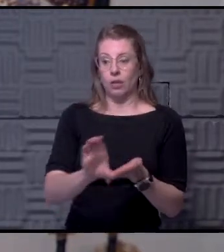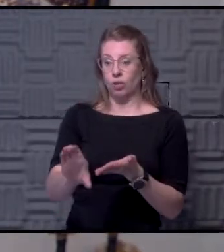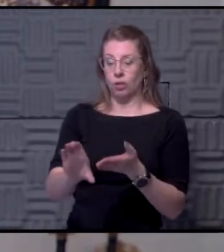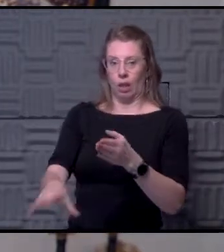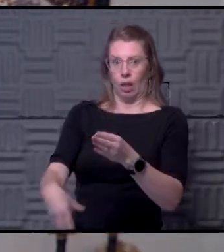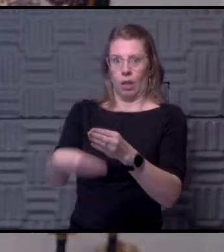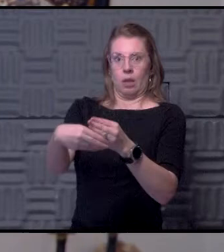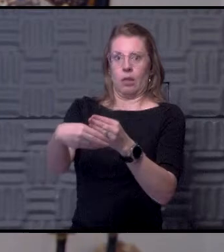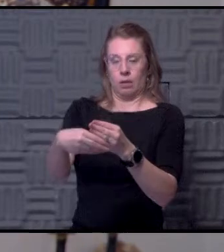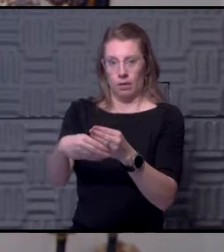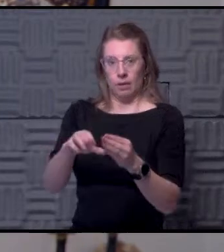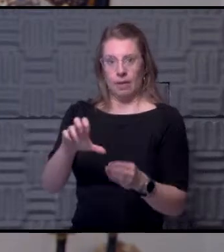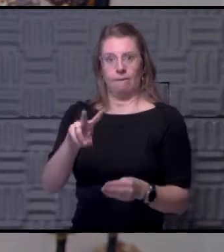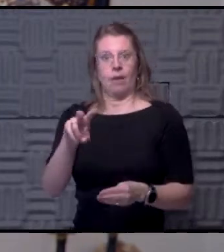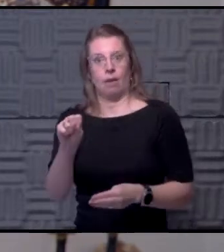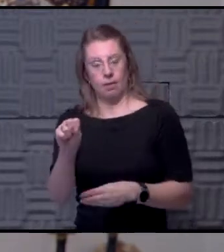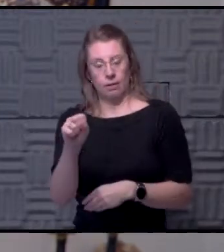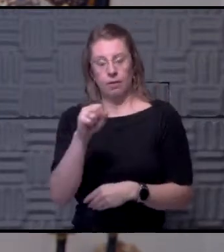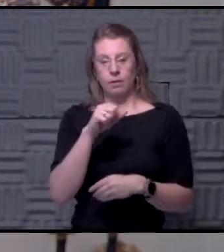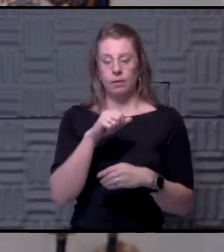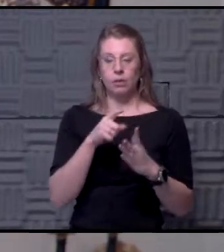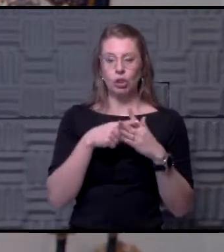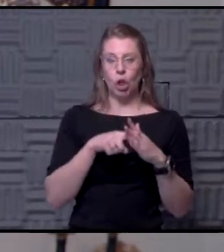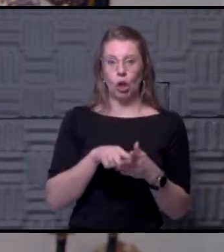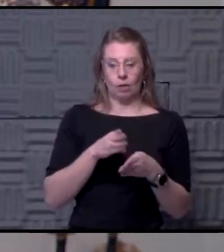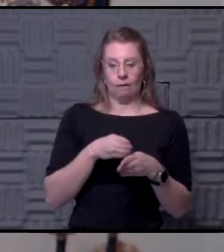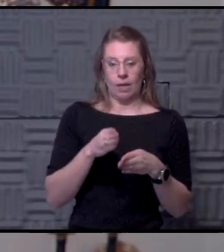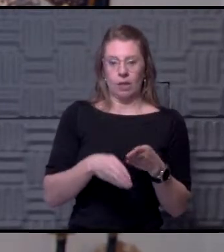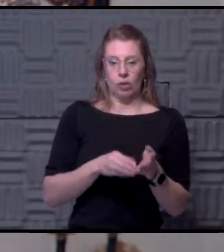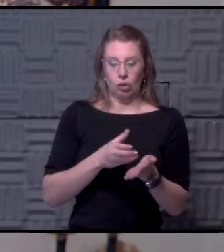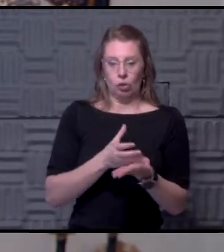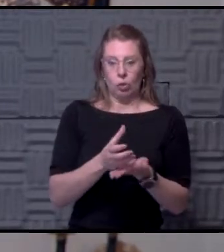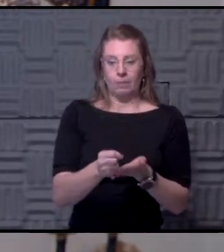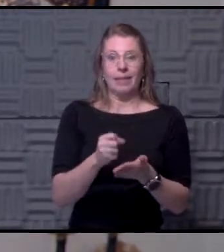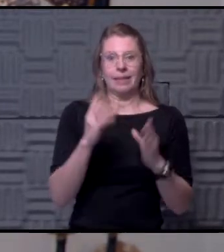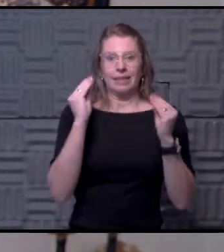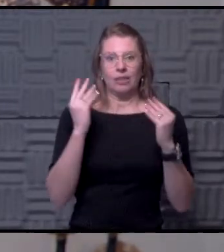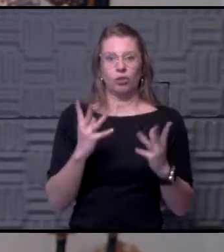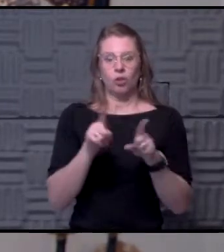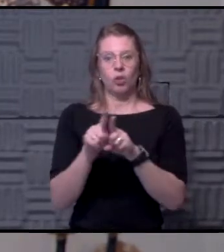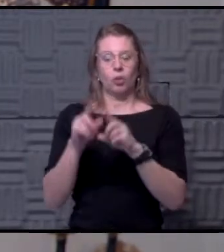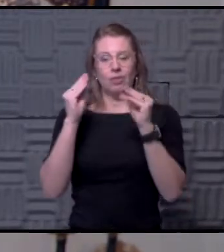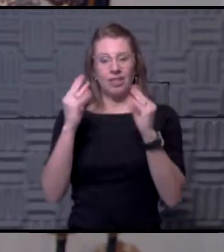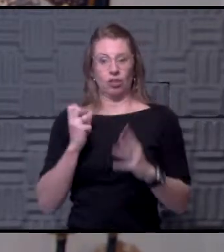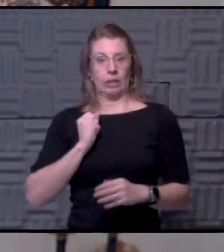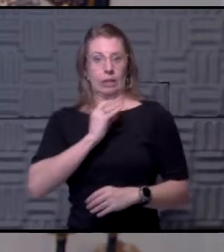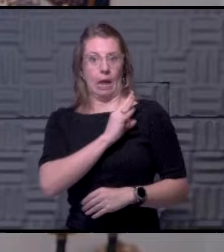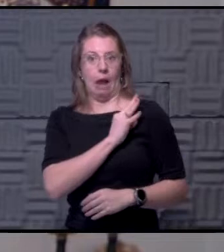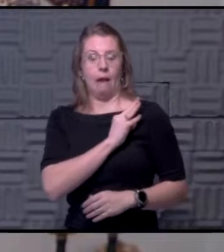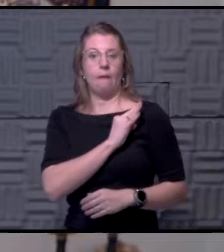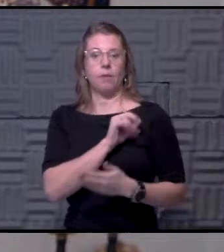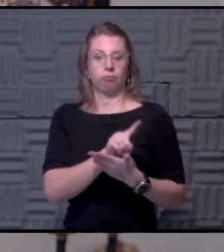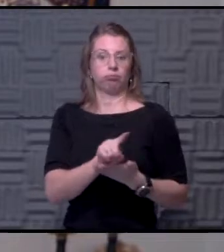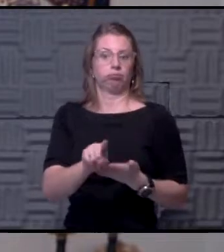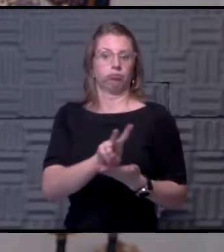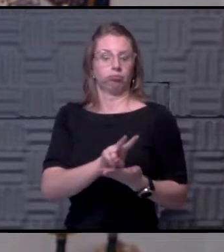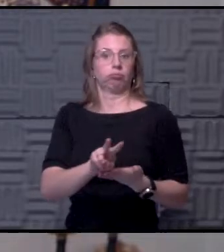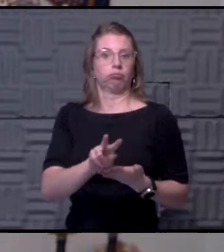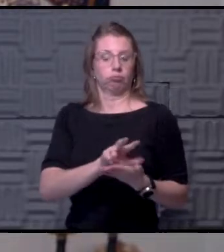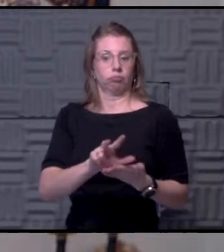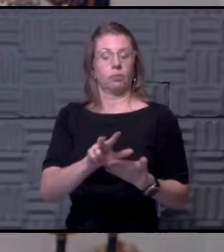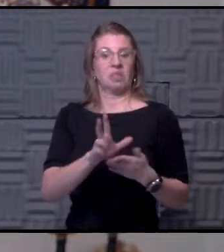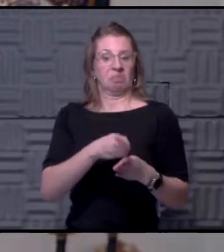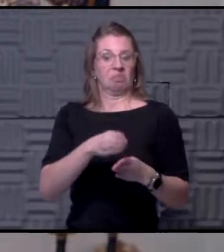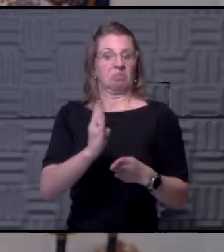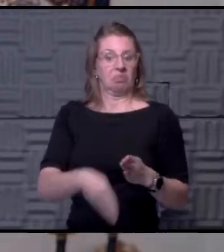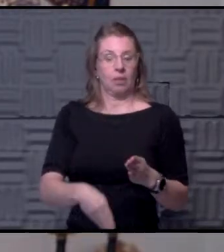where we're starting to, not just starting, but are starting to finish off really teachers and teaching staff over the next couple of weeks. A lot of that is because of